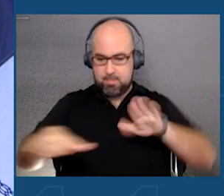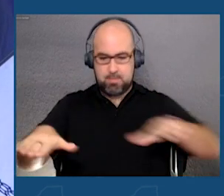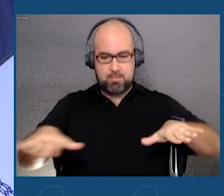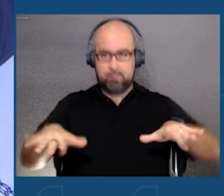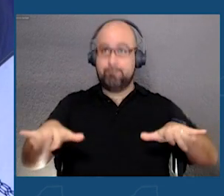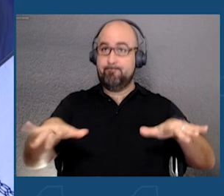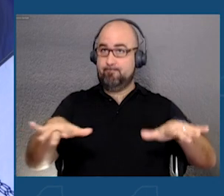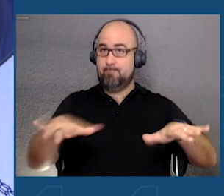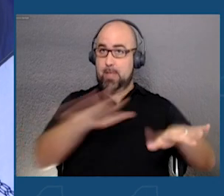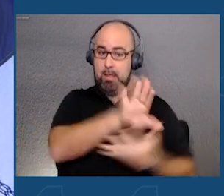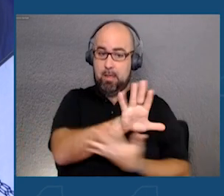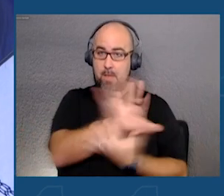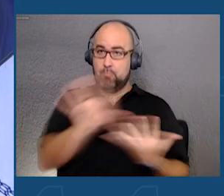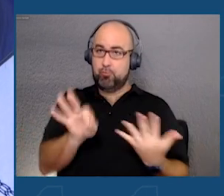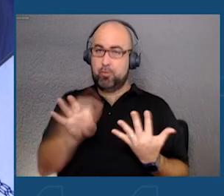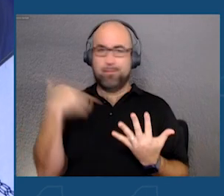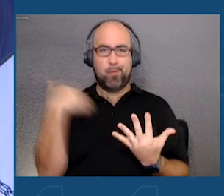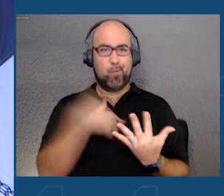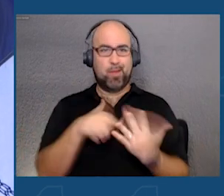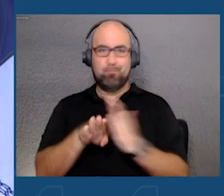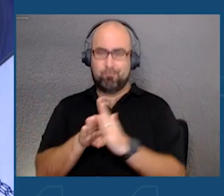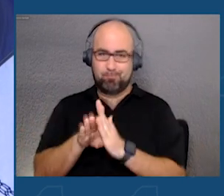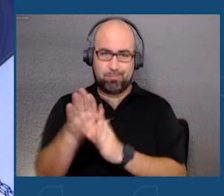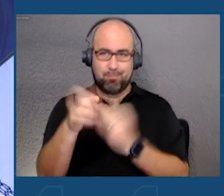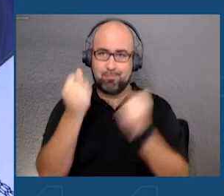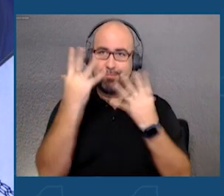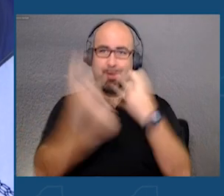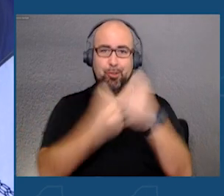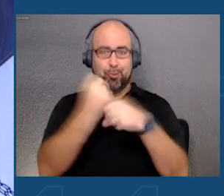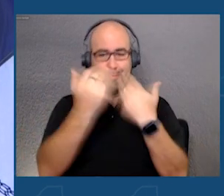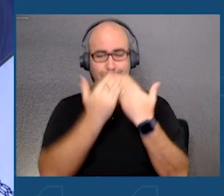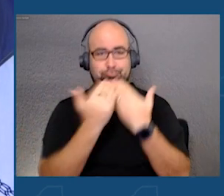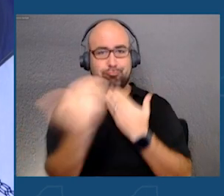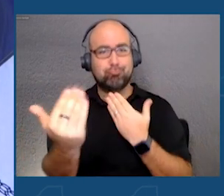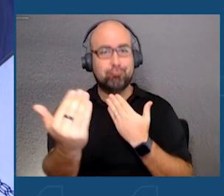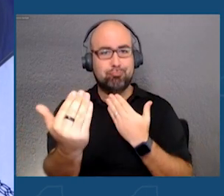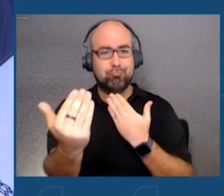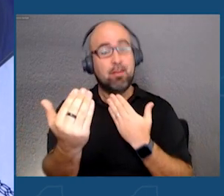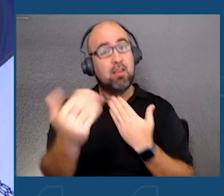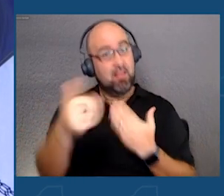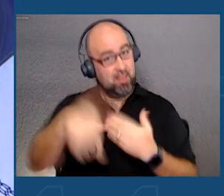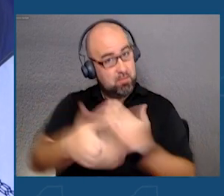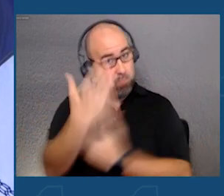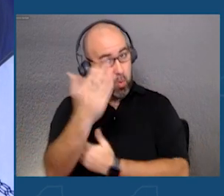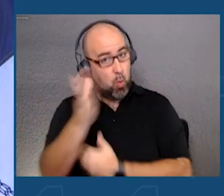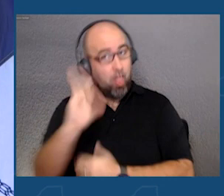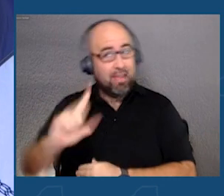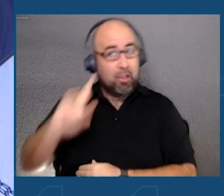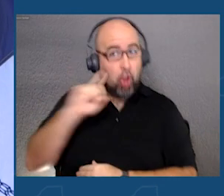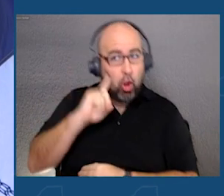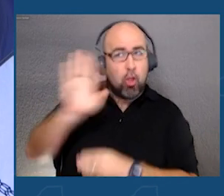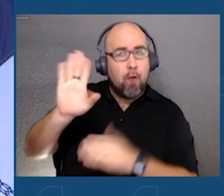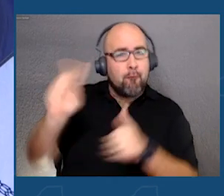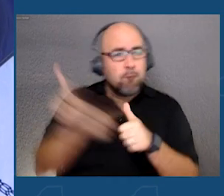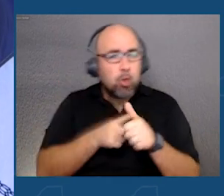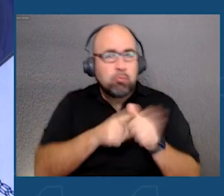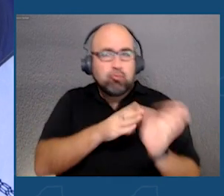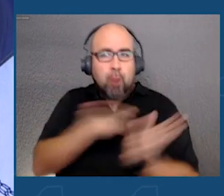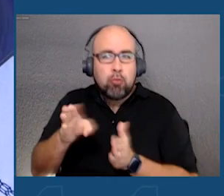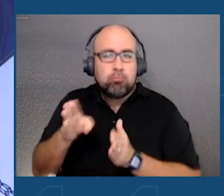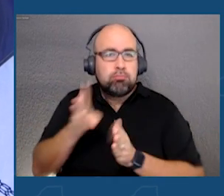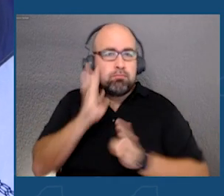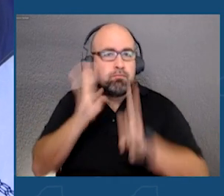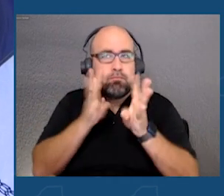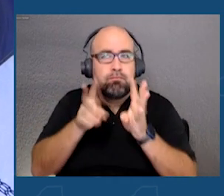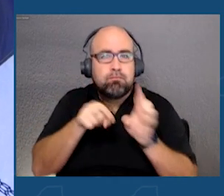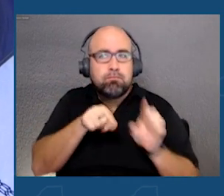our city for years to come. This morning, we'll hear some of the first solutions and strategies from this expansive process and from the leaders who are ultimately